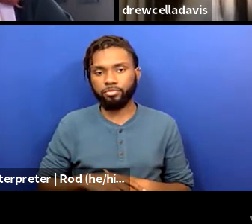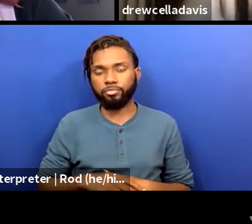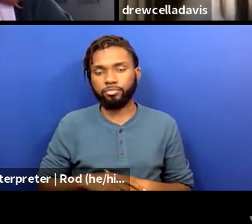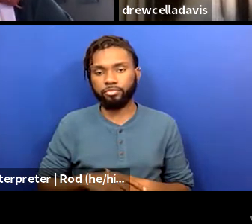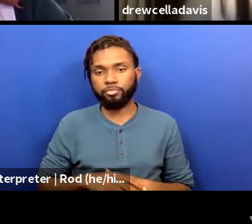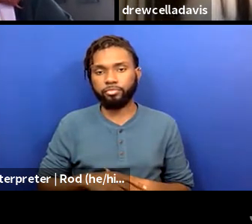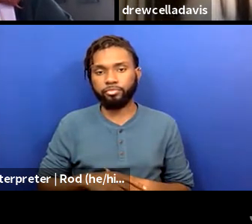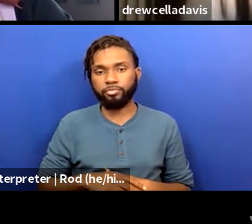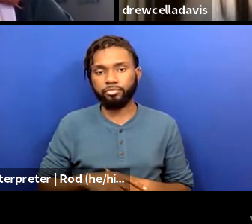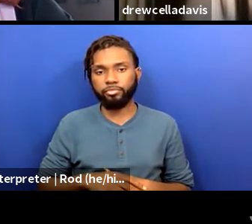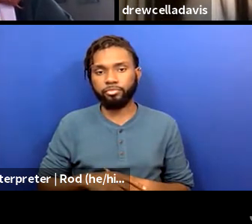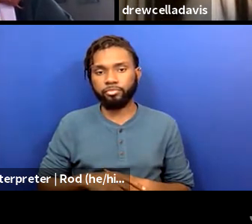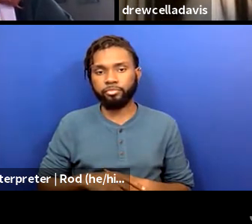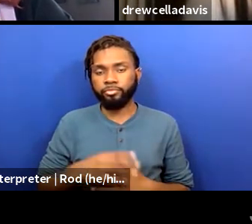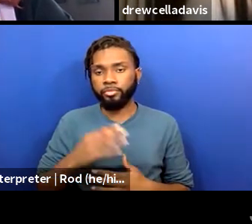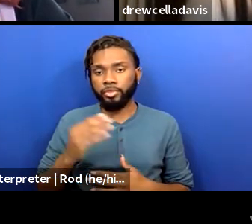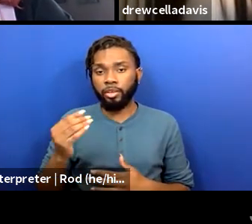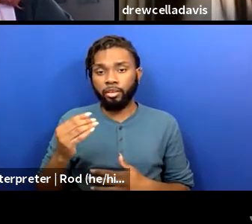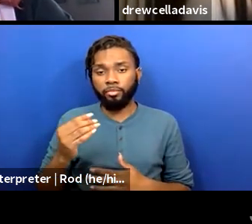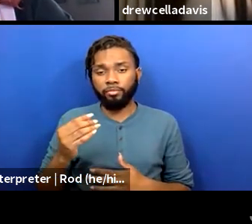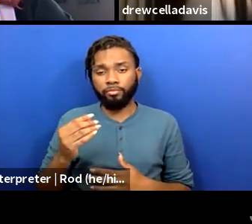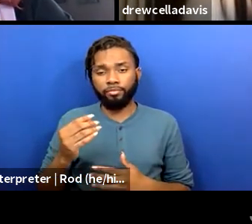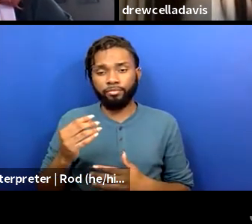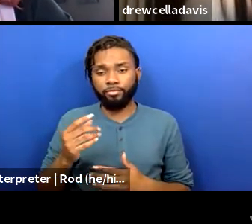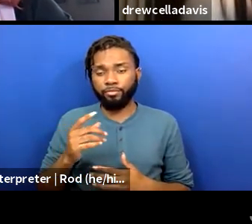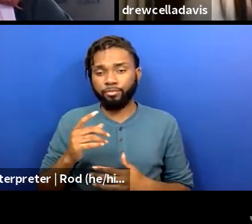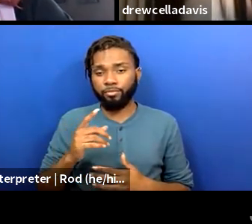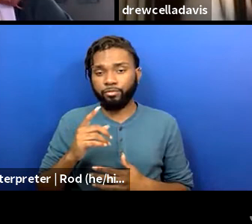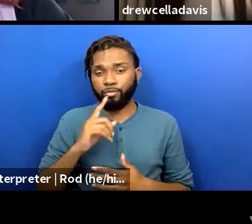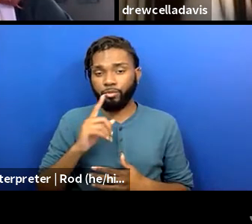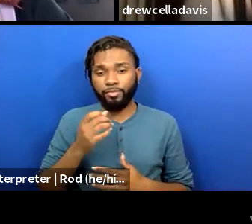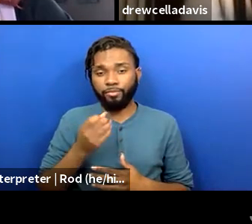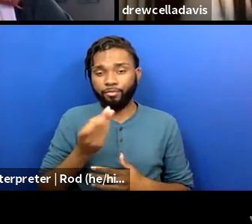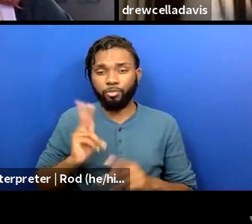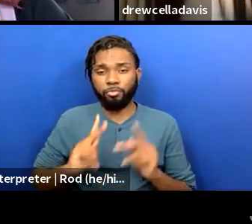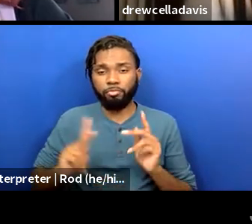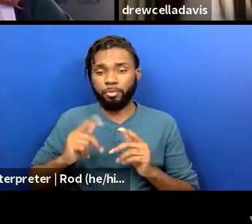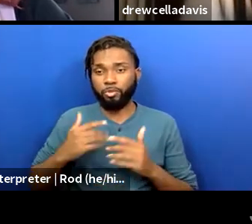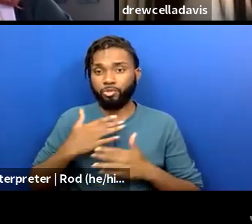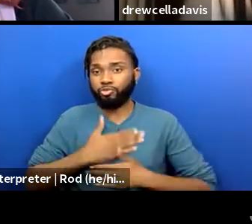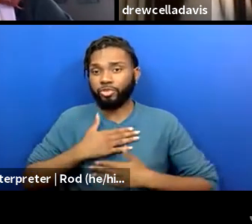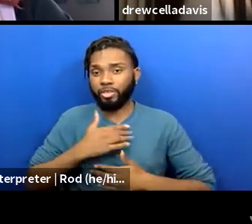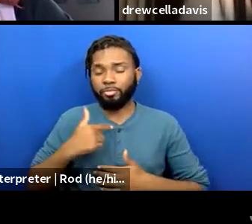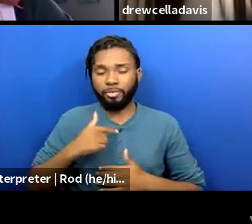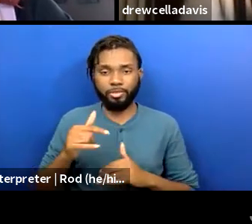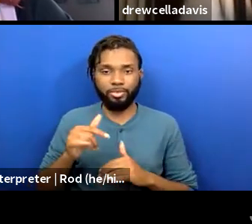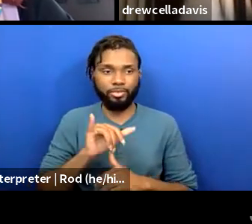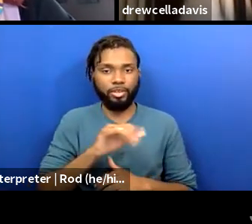And very few people have ever entertained me the way Groucho entertains me.